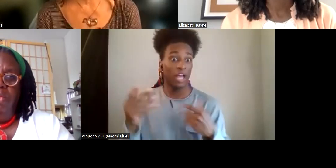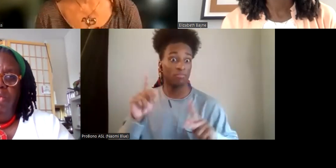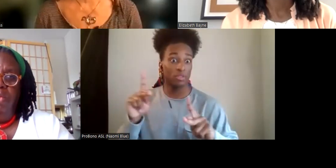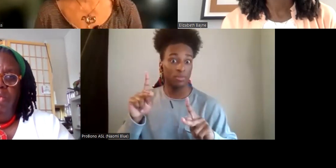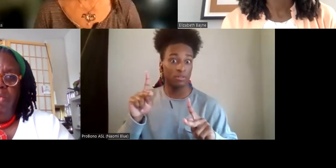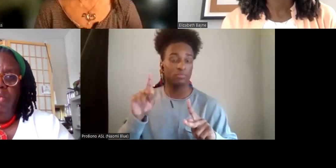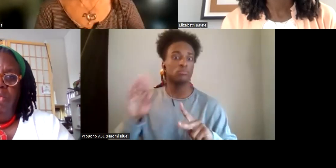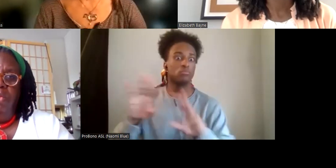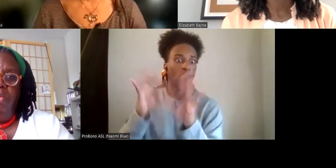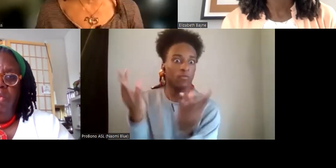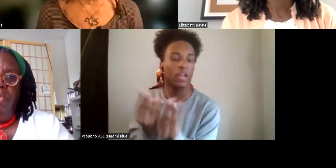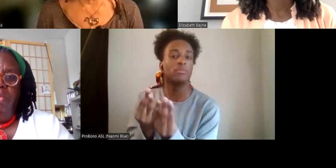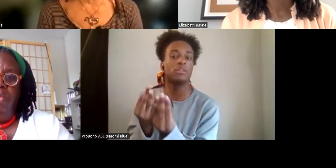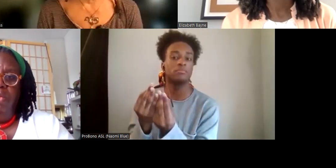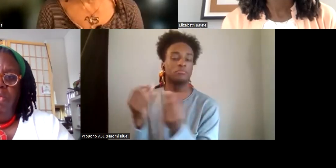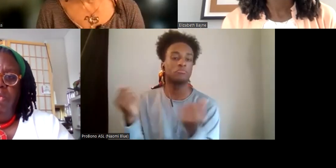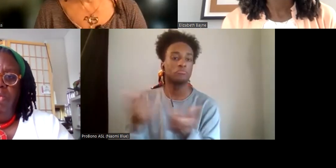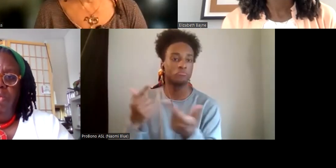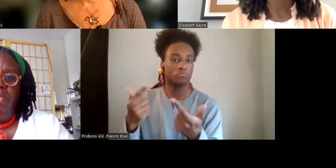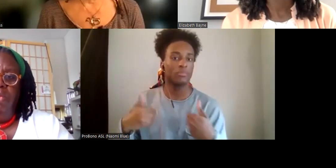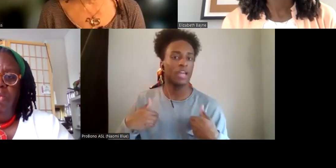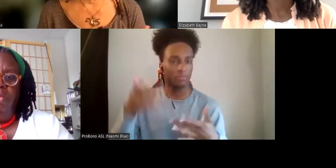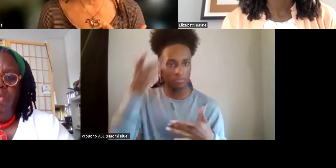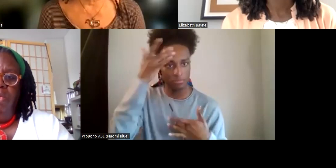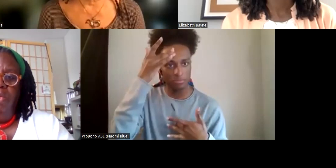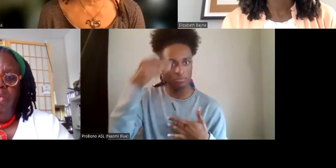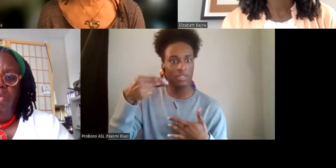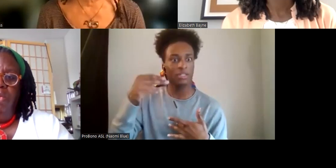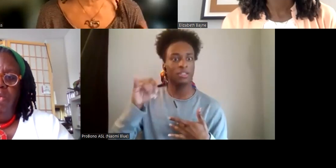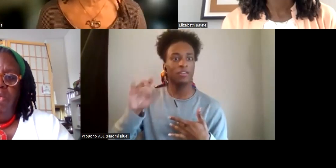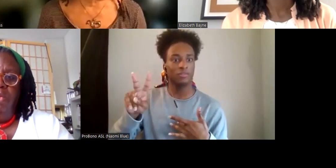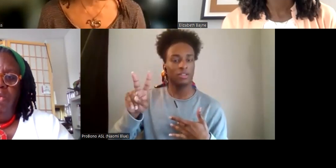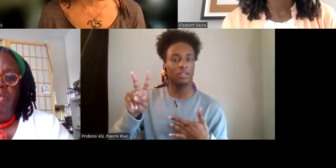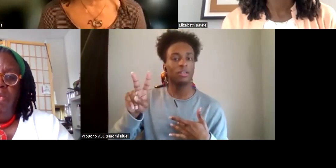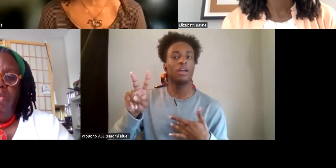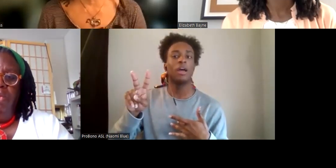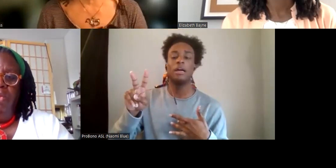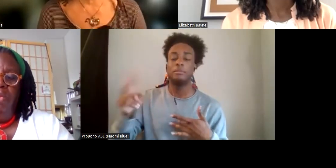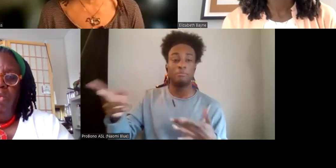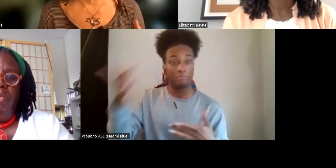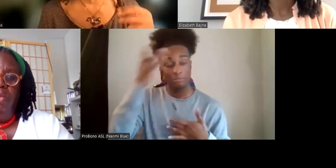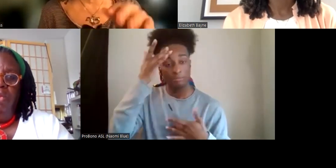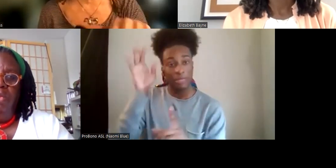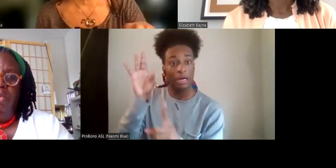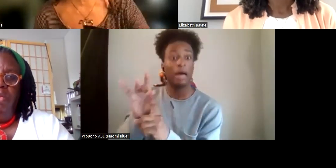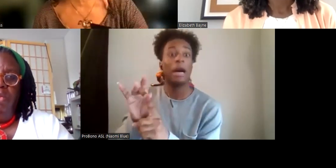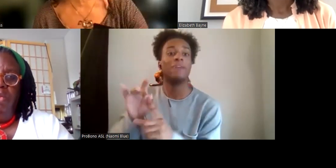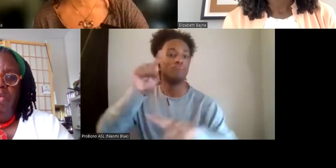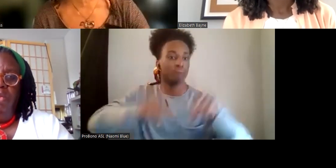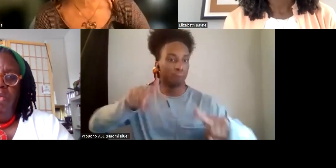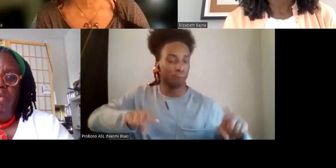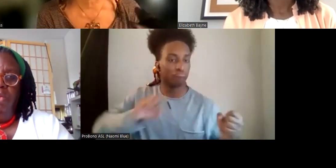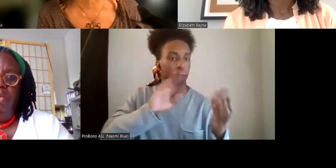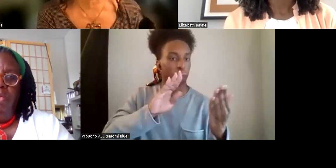HIV, each of whom had contracted the disease in various ways. There, at the time that I did